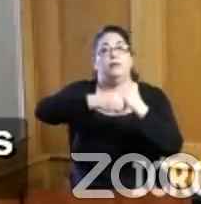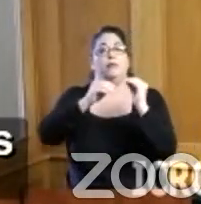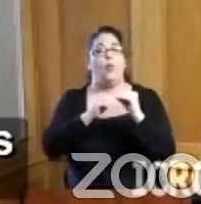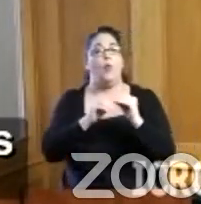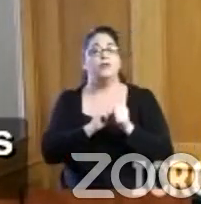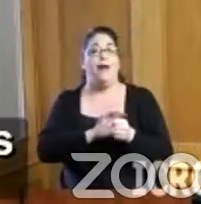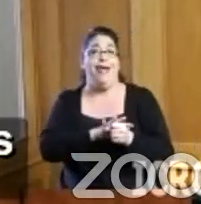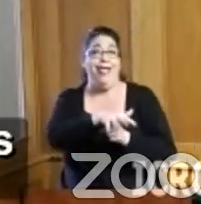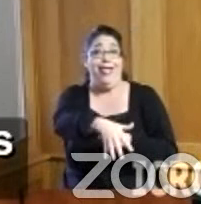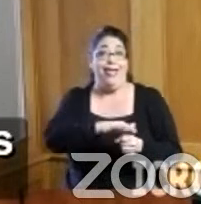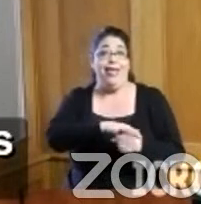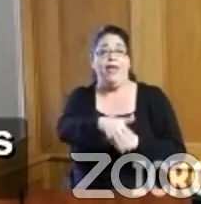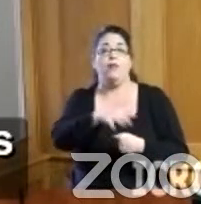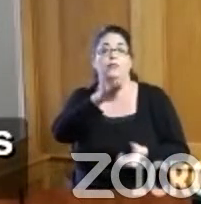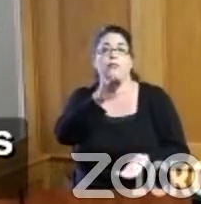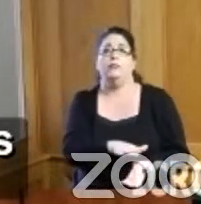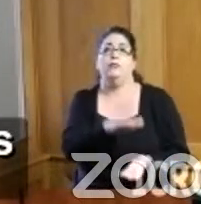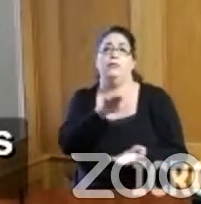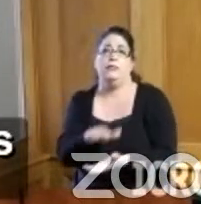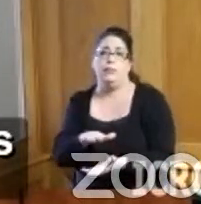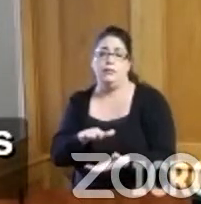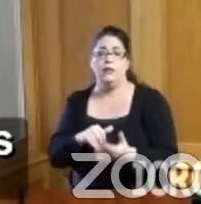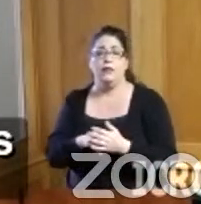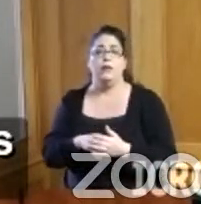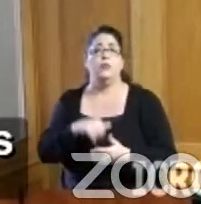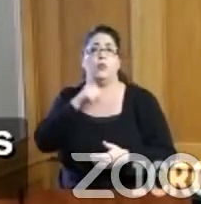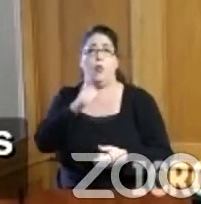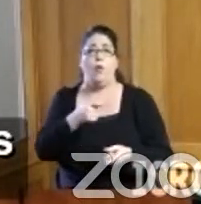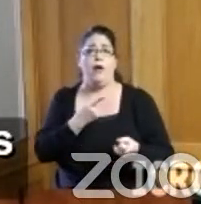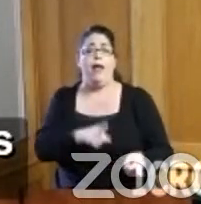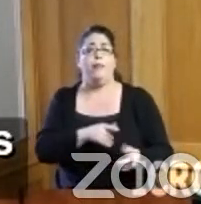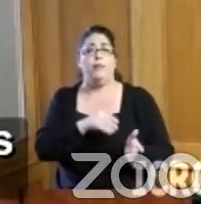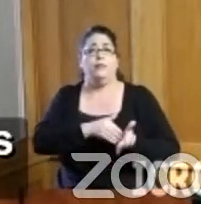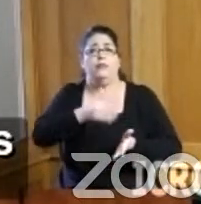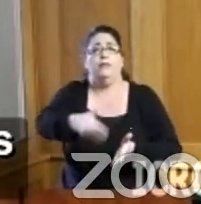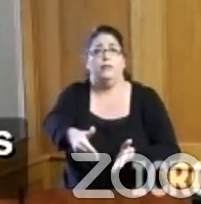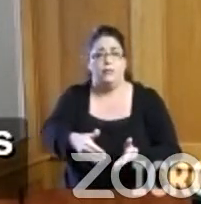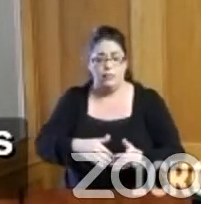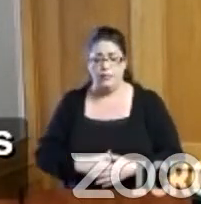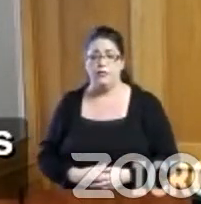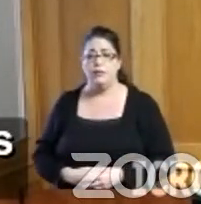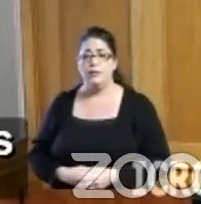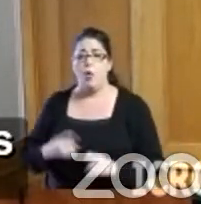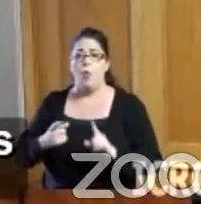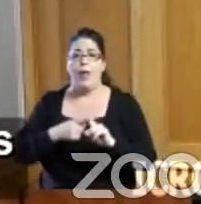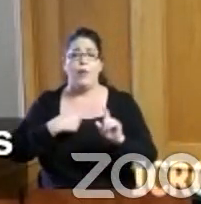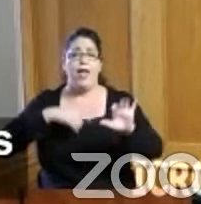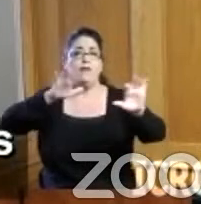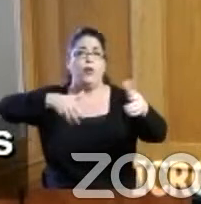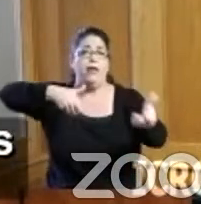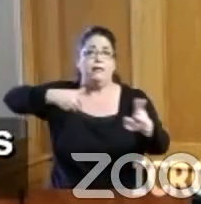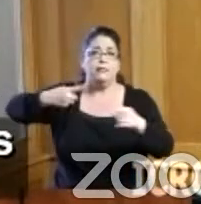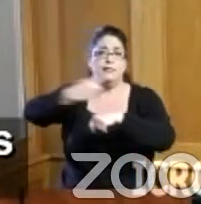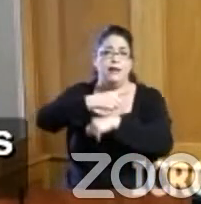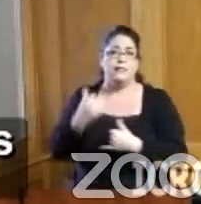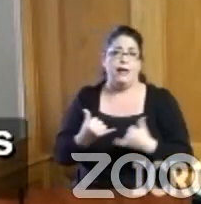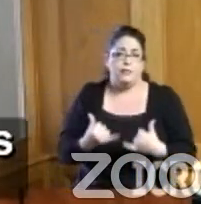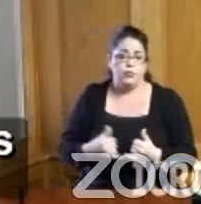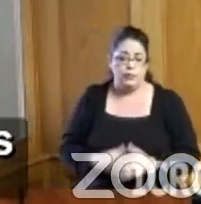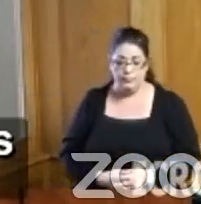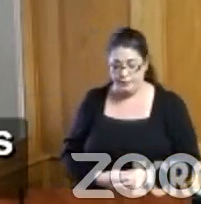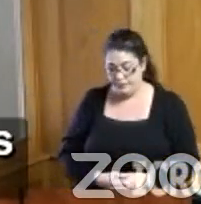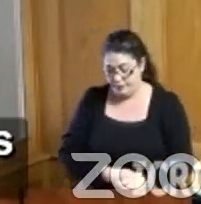don't have certain types of reactions as could occur on rain days such as today. So this